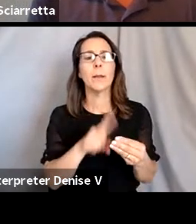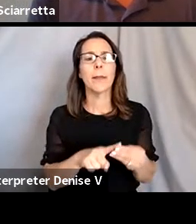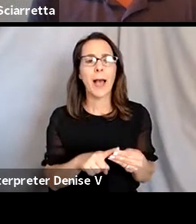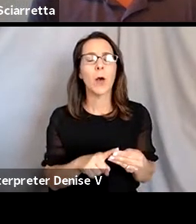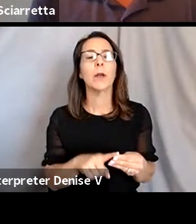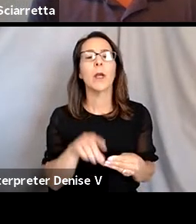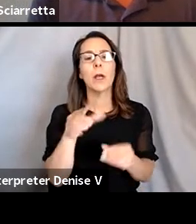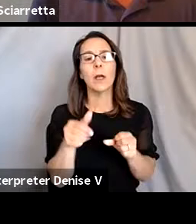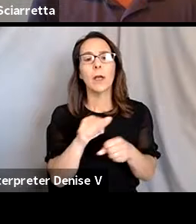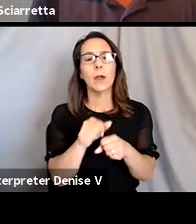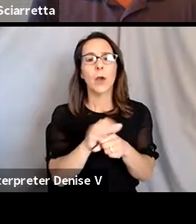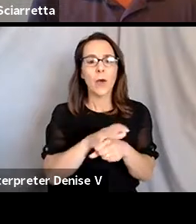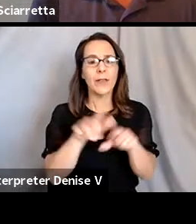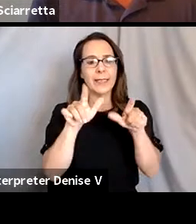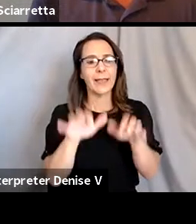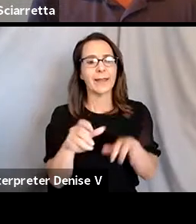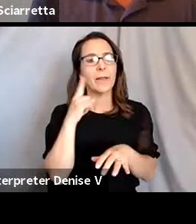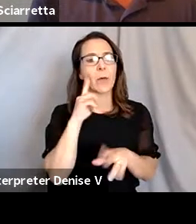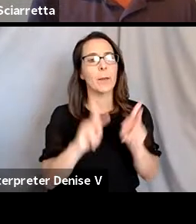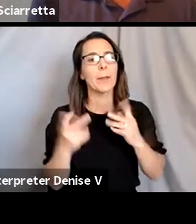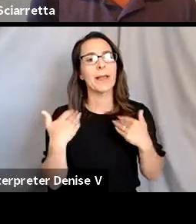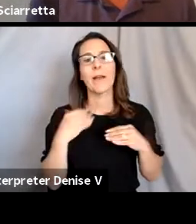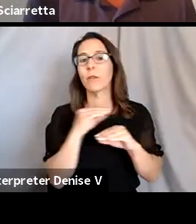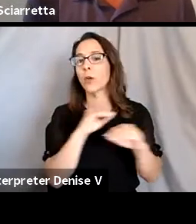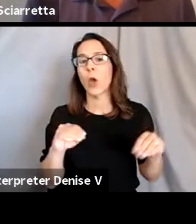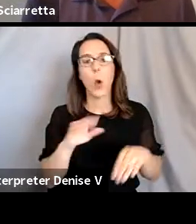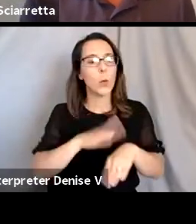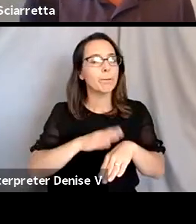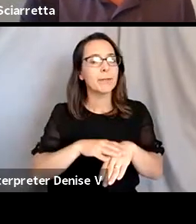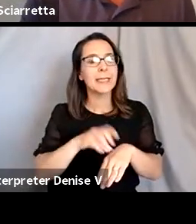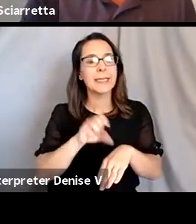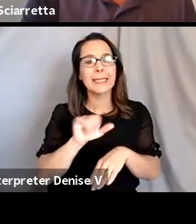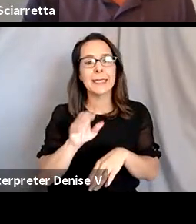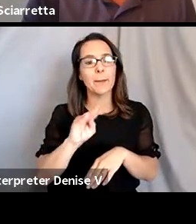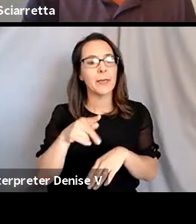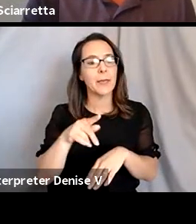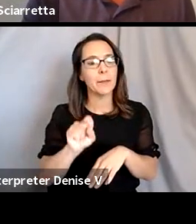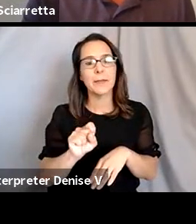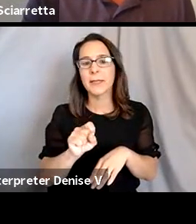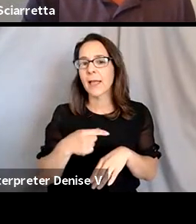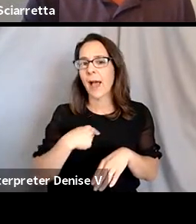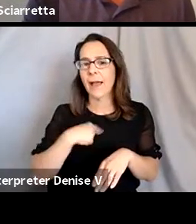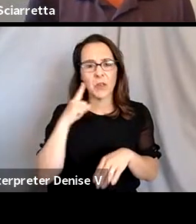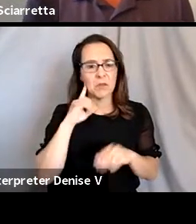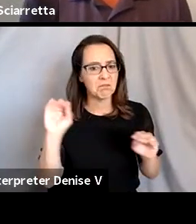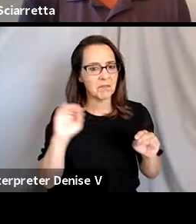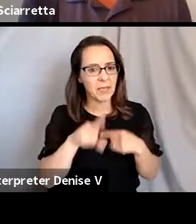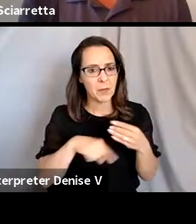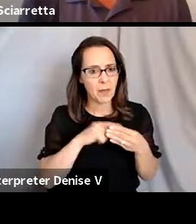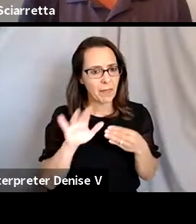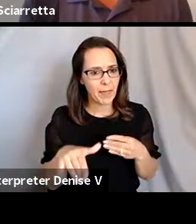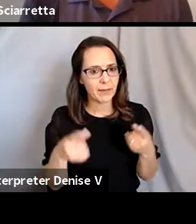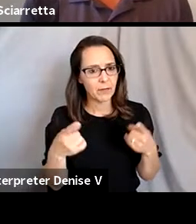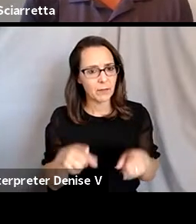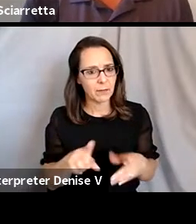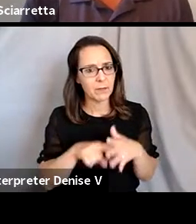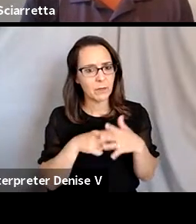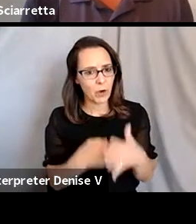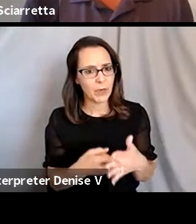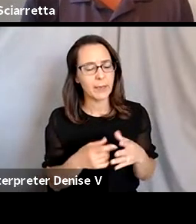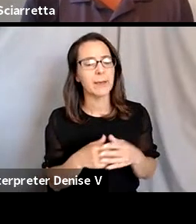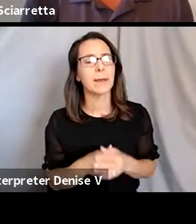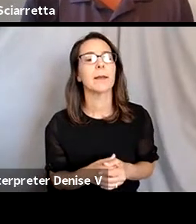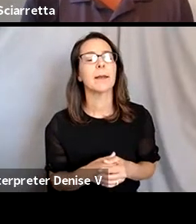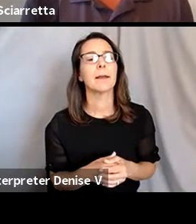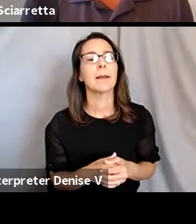testing. That was discussed at the last meeting, but I haven't heard anything about that getting started. And then my second